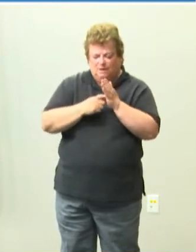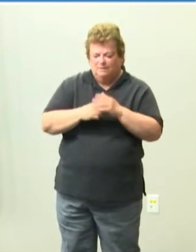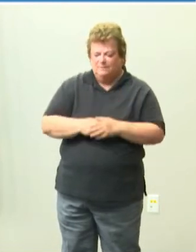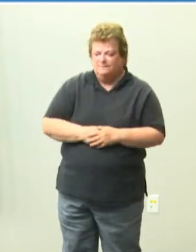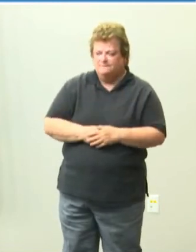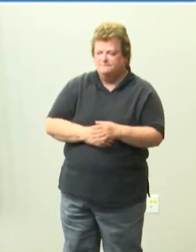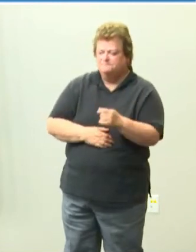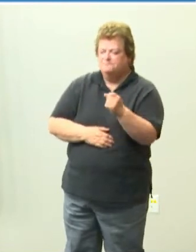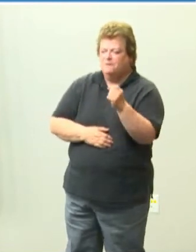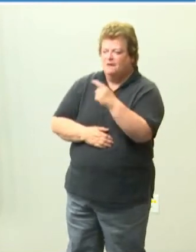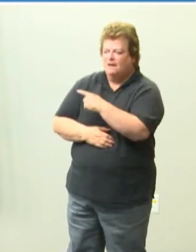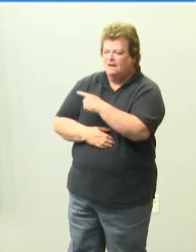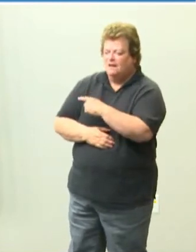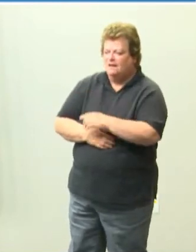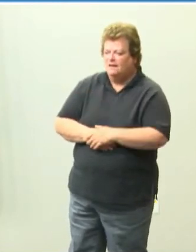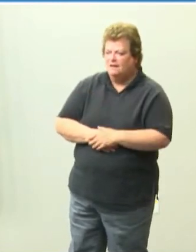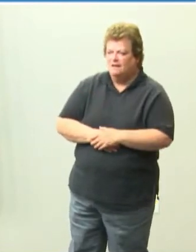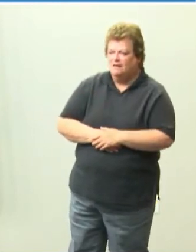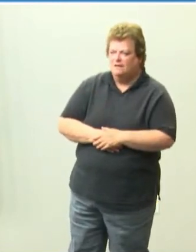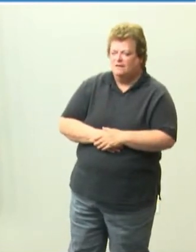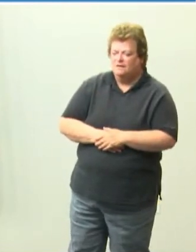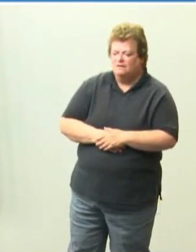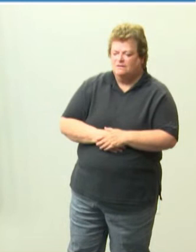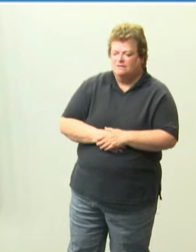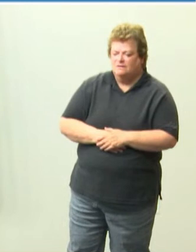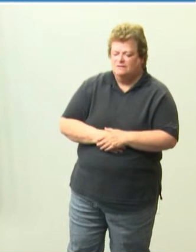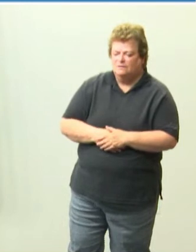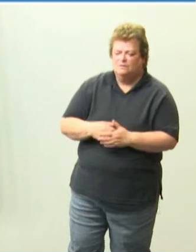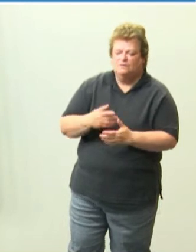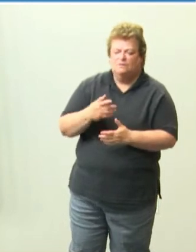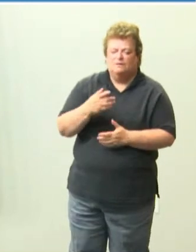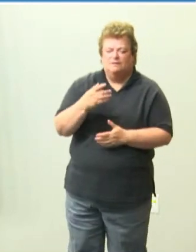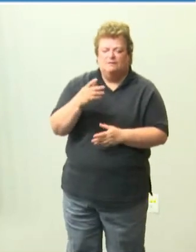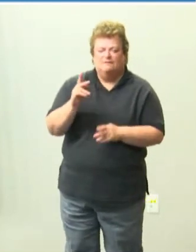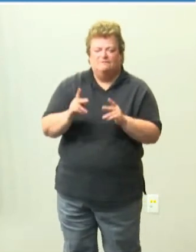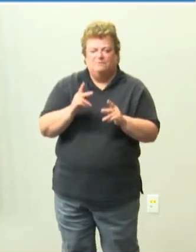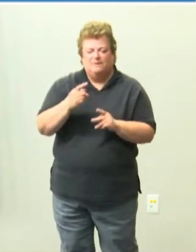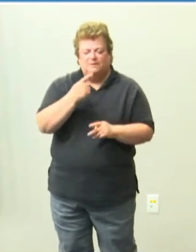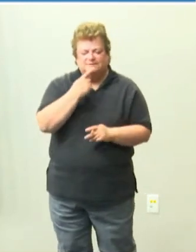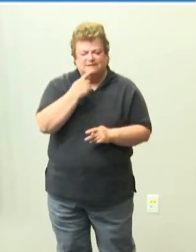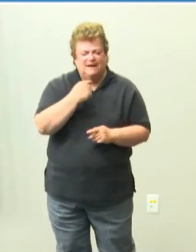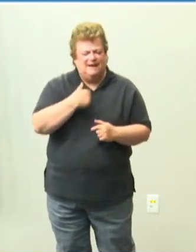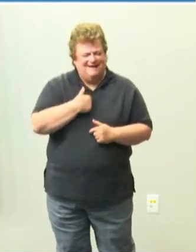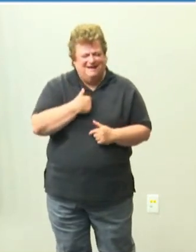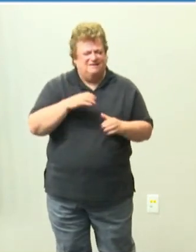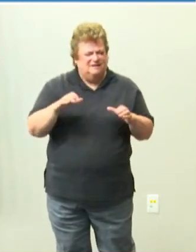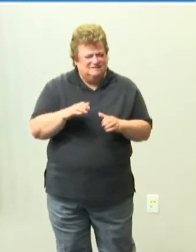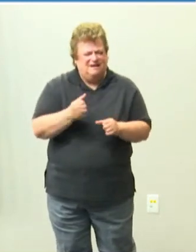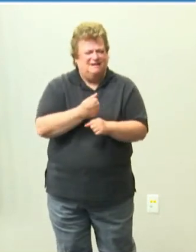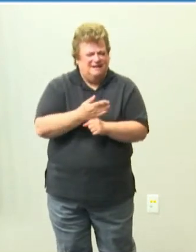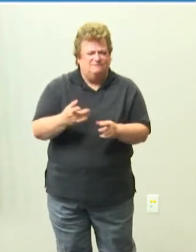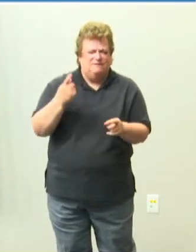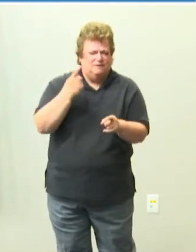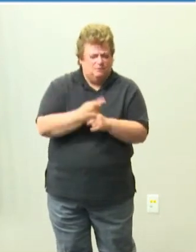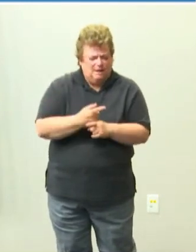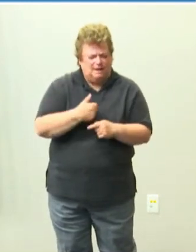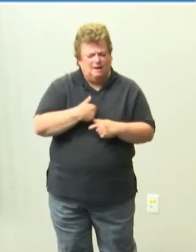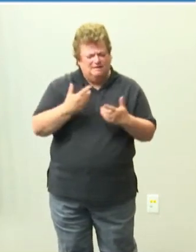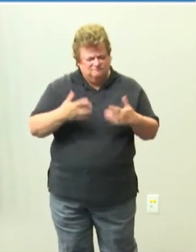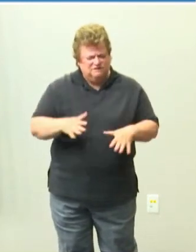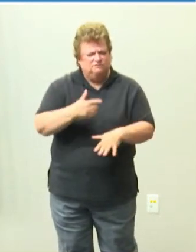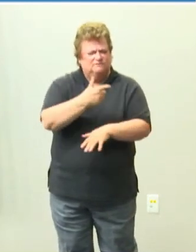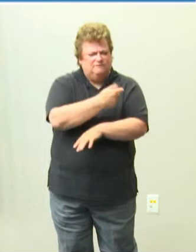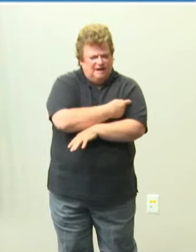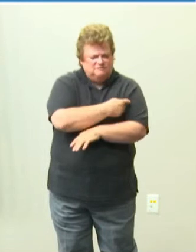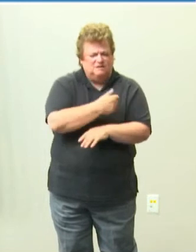what do you say to people who feel like they've done everything right? They've gotten vaccinated,